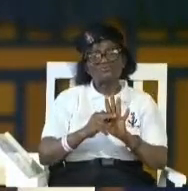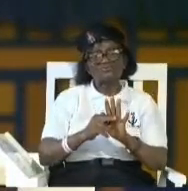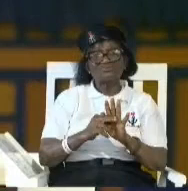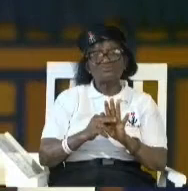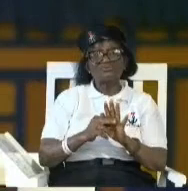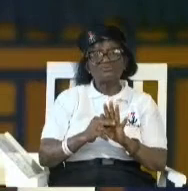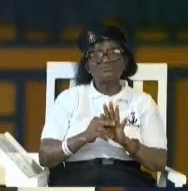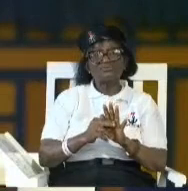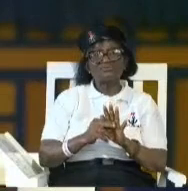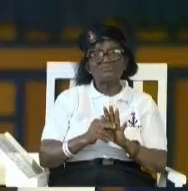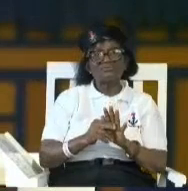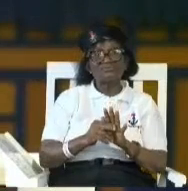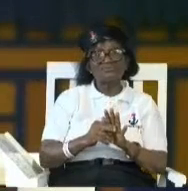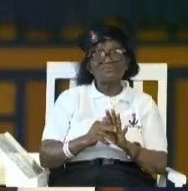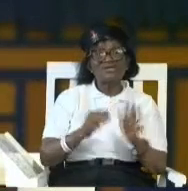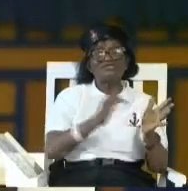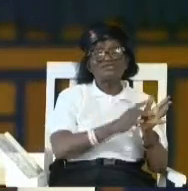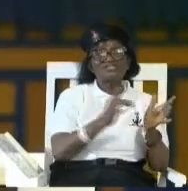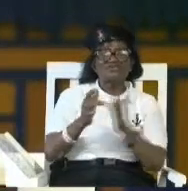Because Jesus Christ himself said,